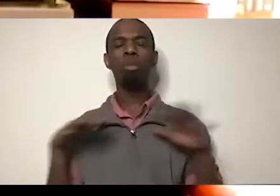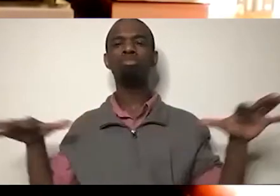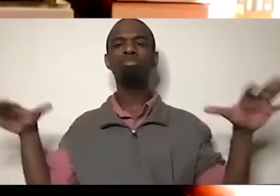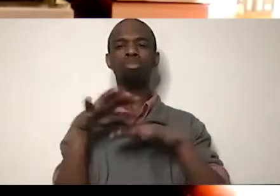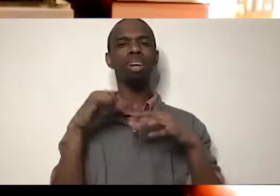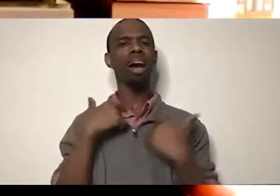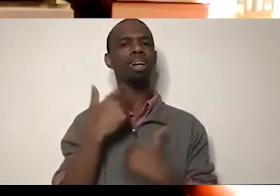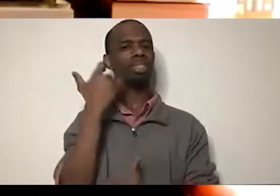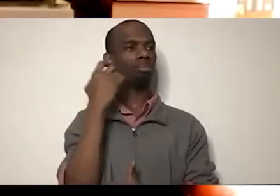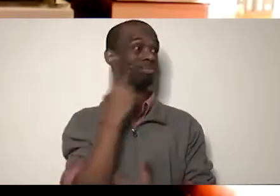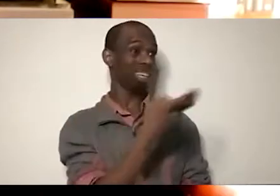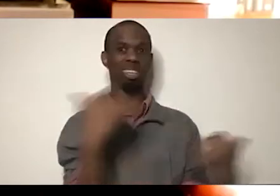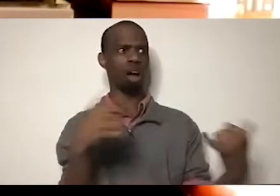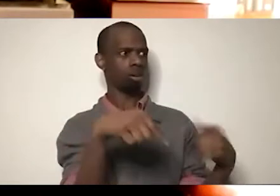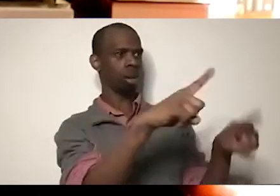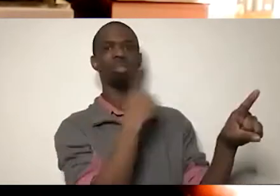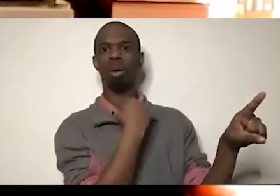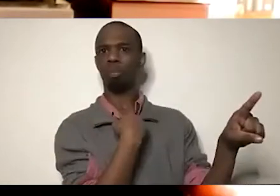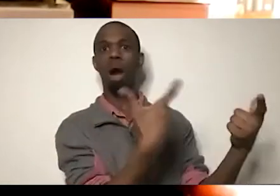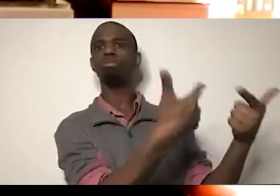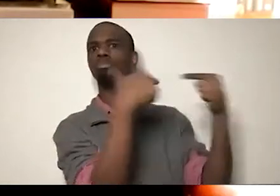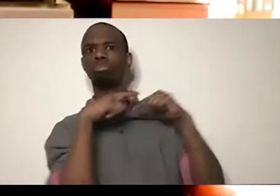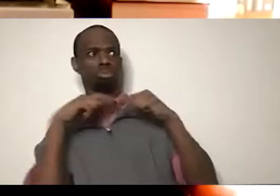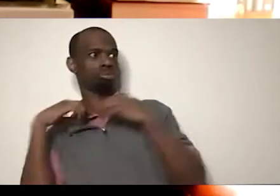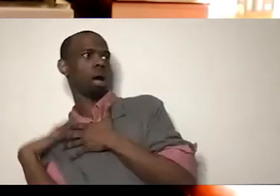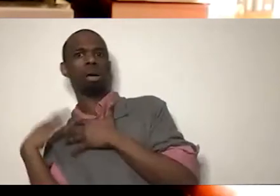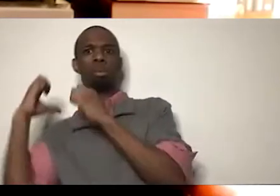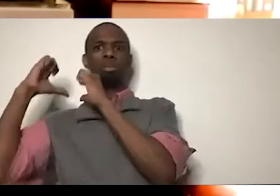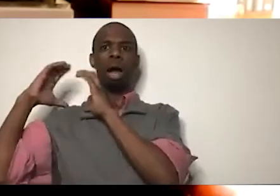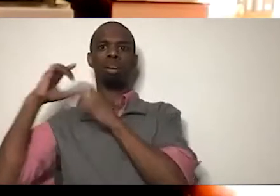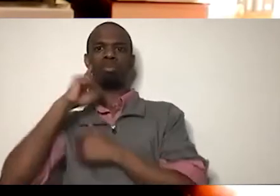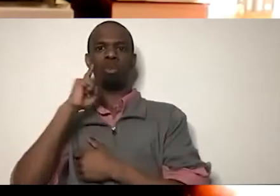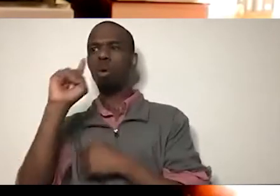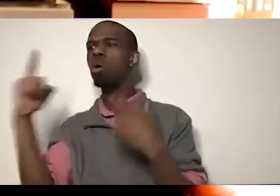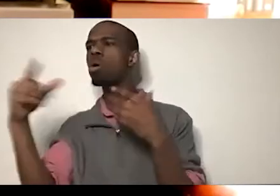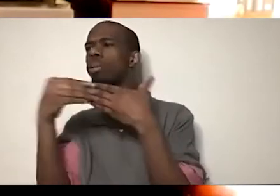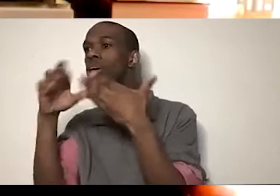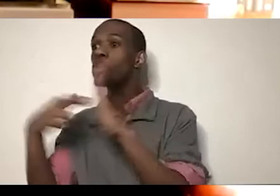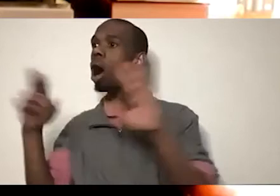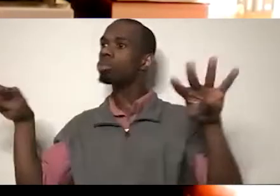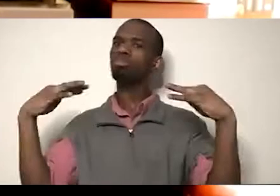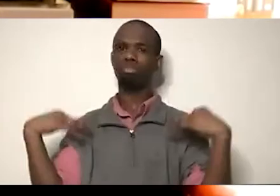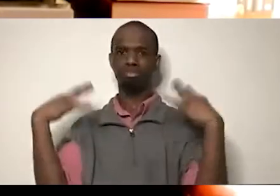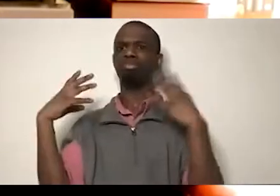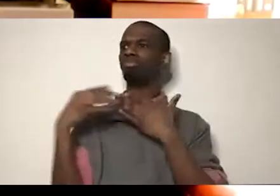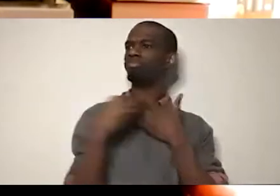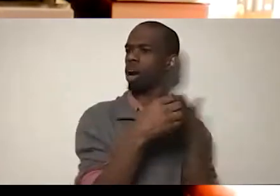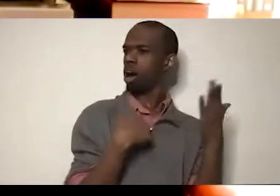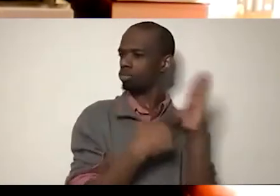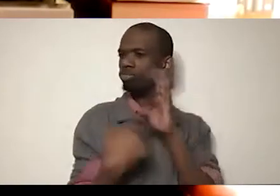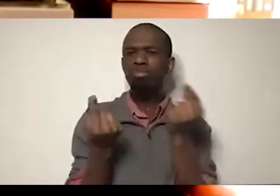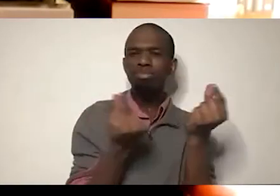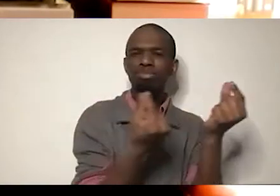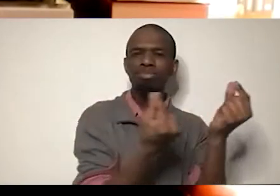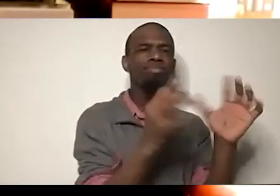Koch, we organized with at least 100 people coming out on Riverside Drive every month. And